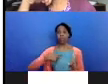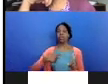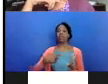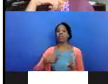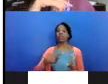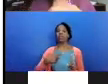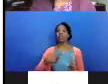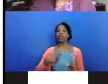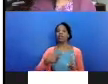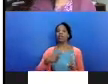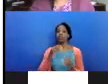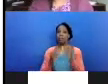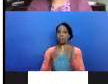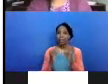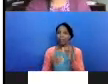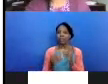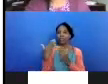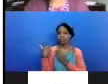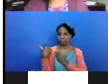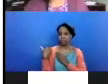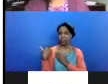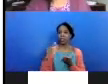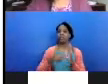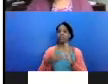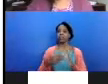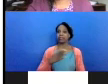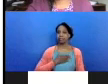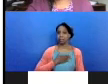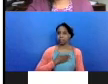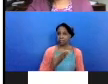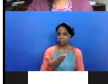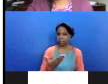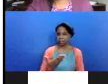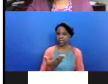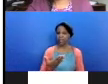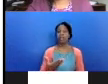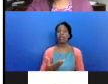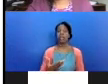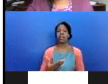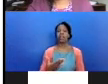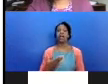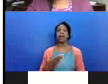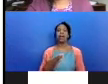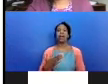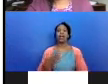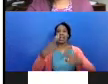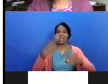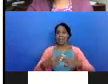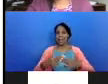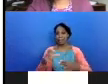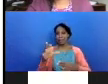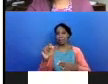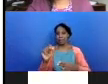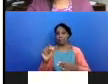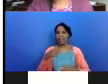I did it, but it's also naming specifically what was done. It's also then, again, responsibility is acknowledgement,